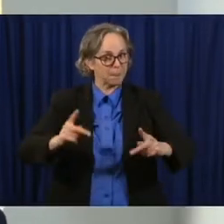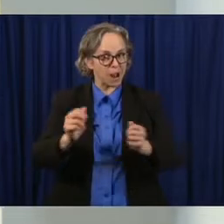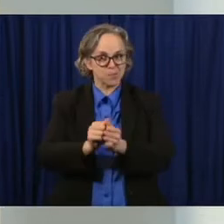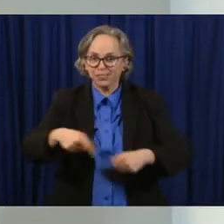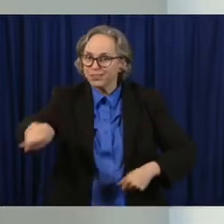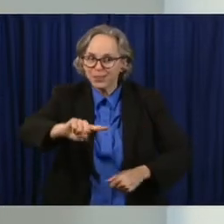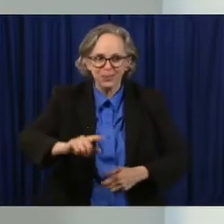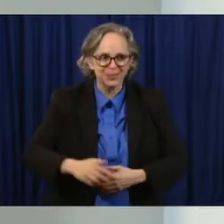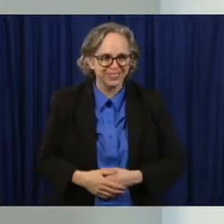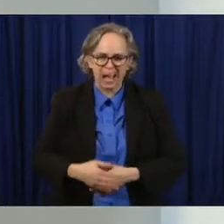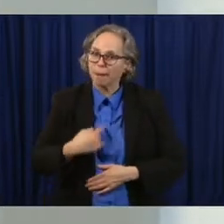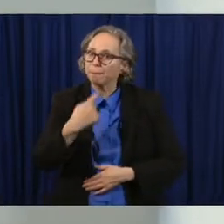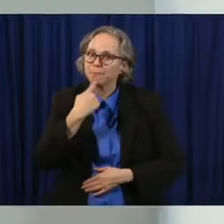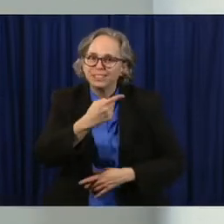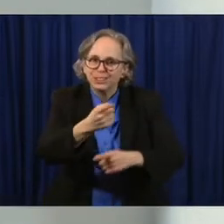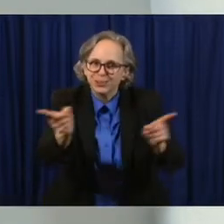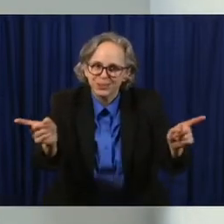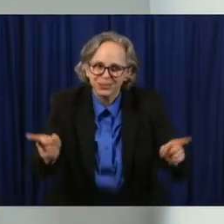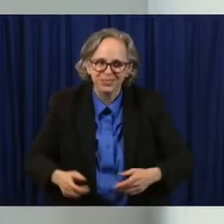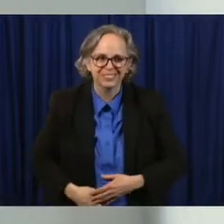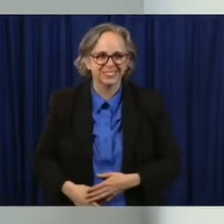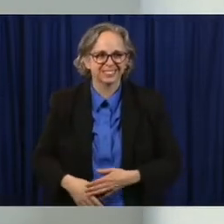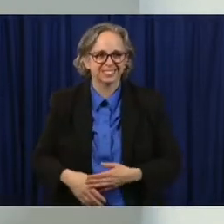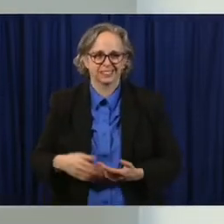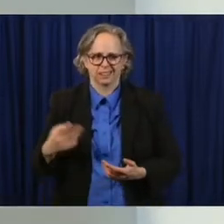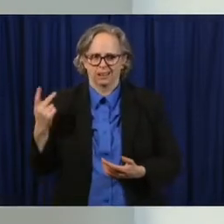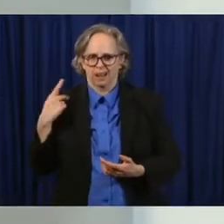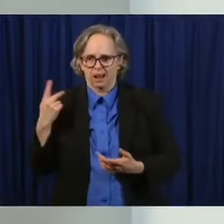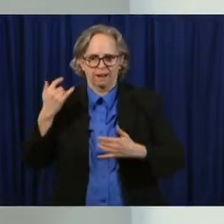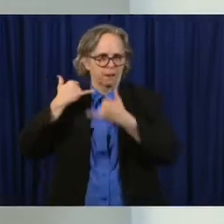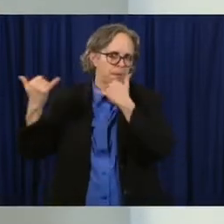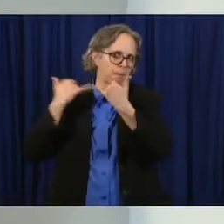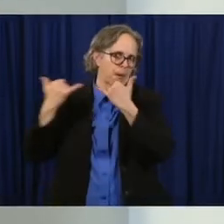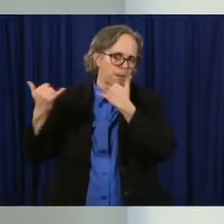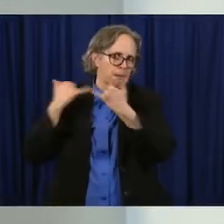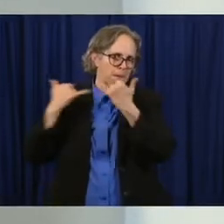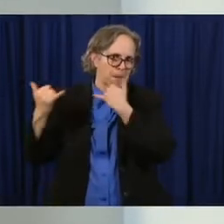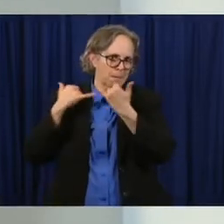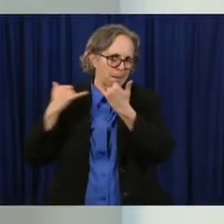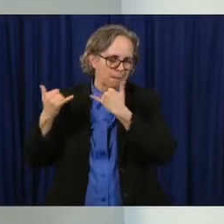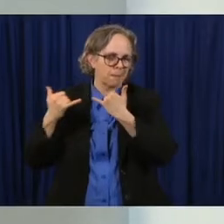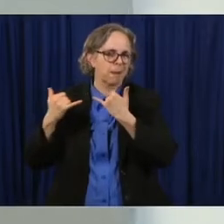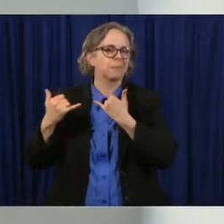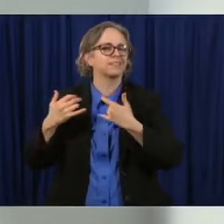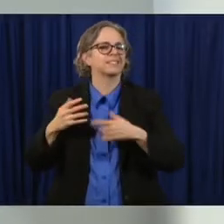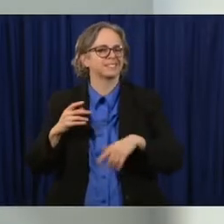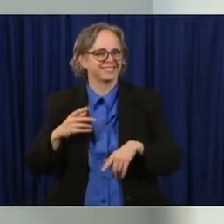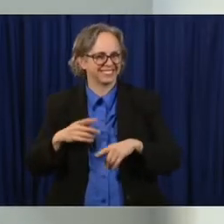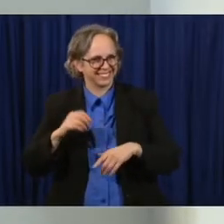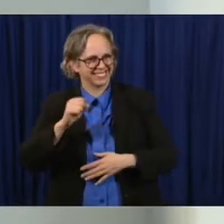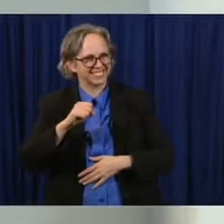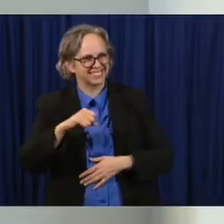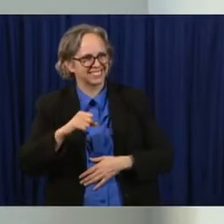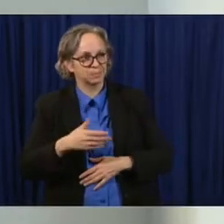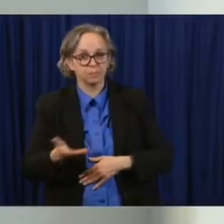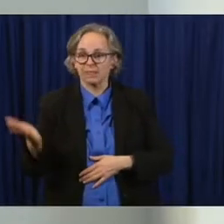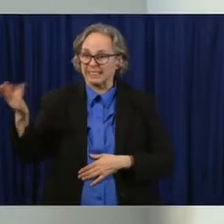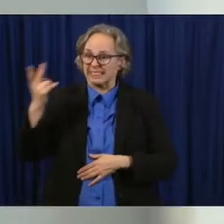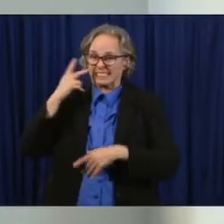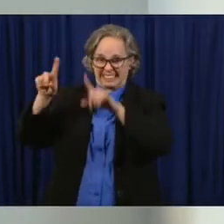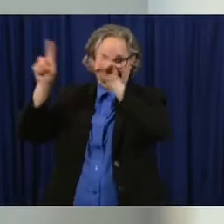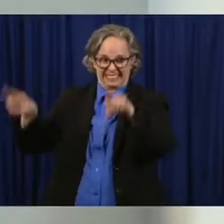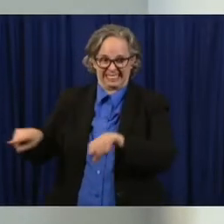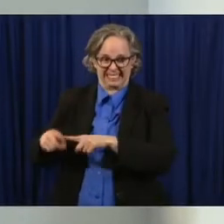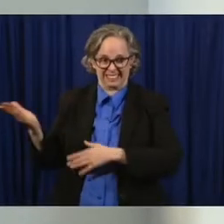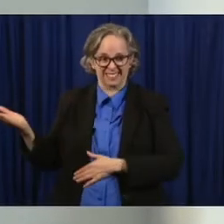you. Even though we've been on the phone together nonstop all the time, but You got the right poster to follow the